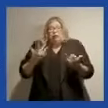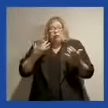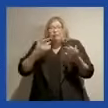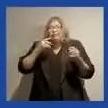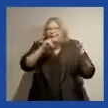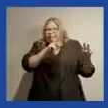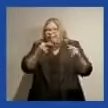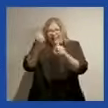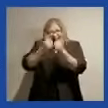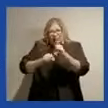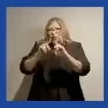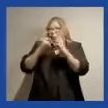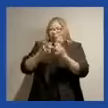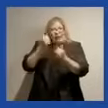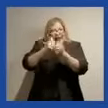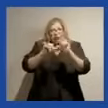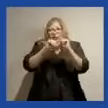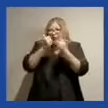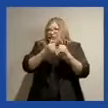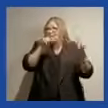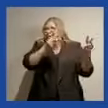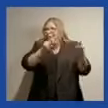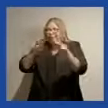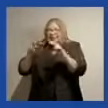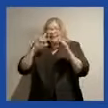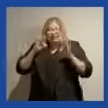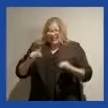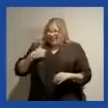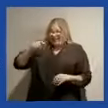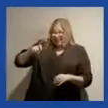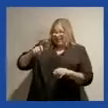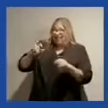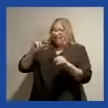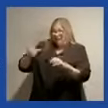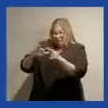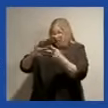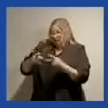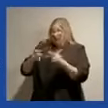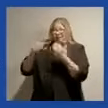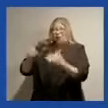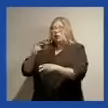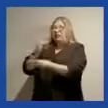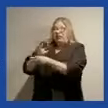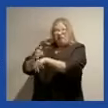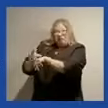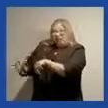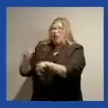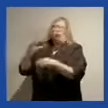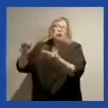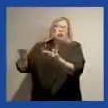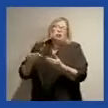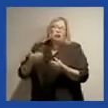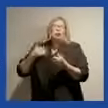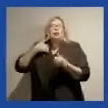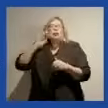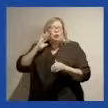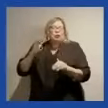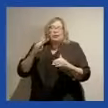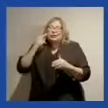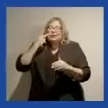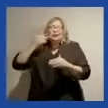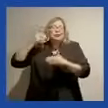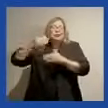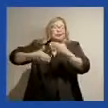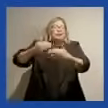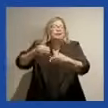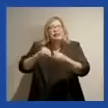that determination. We don't have the list of every single vacant position for you today. That's a process that will unfold over the course of a